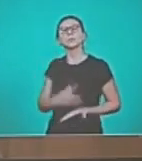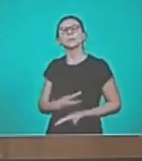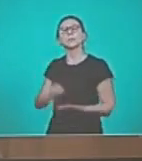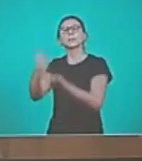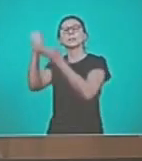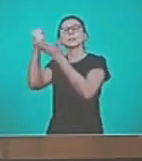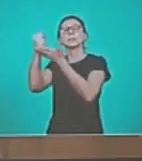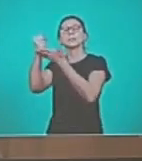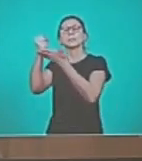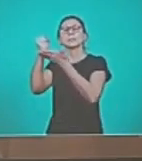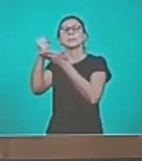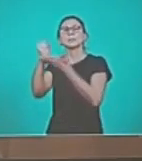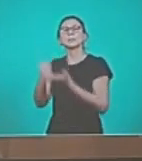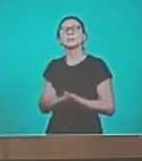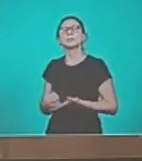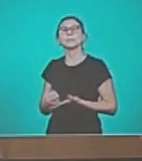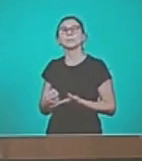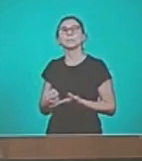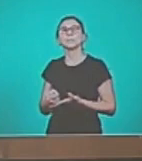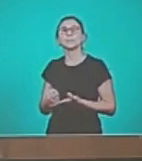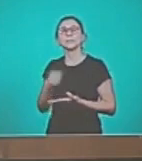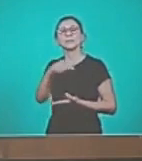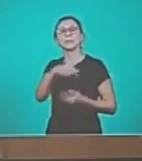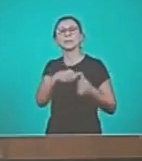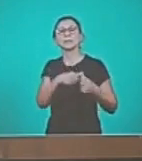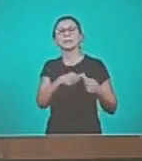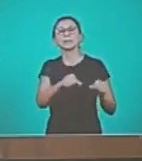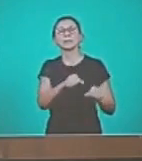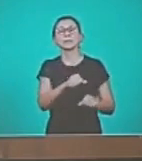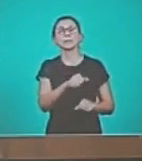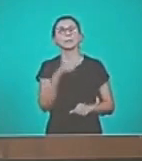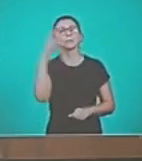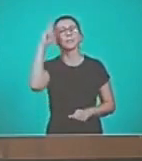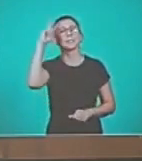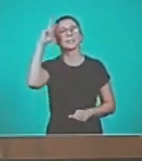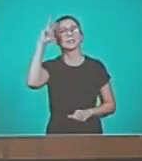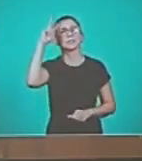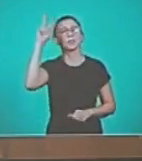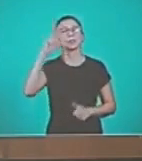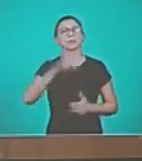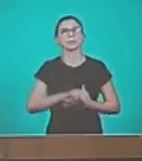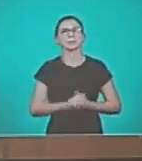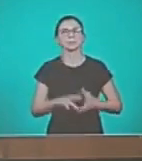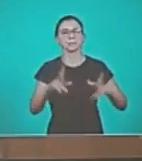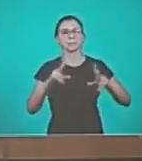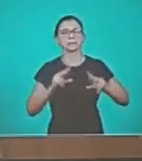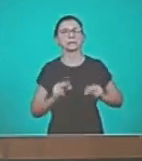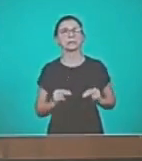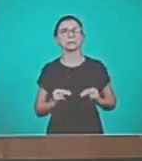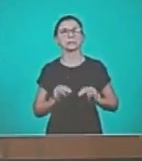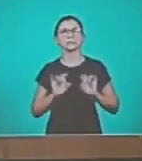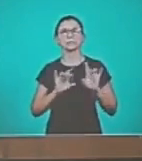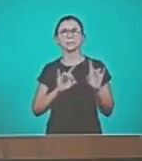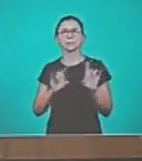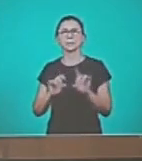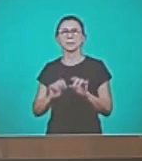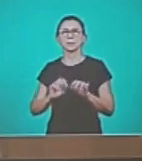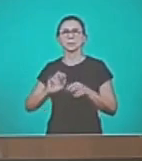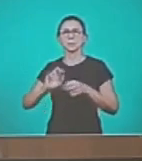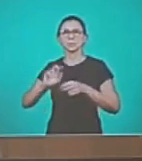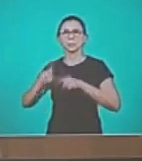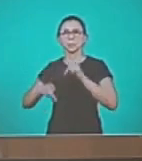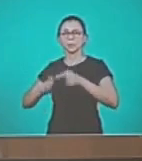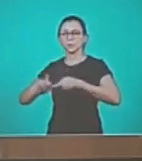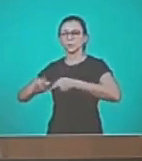will leave a legacy, a history, particularly and especially for Israel, to